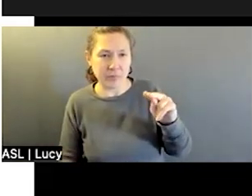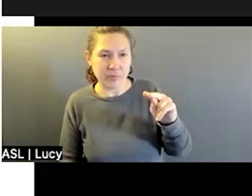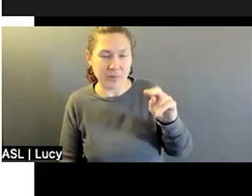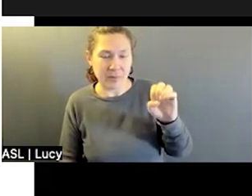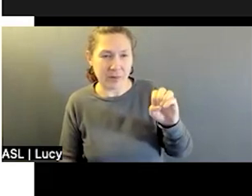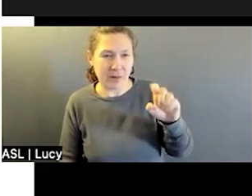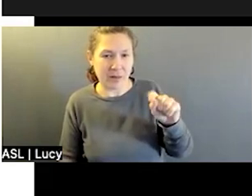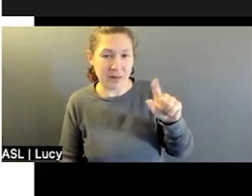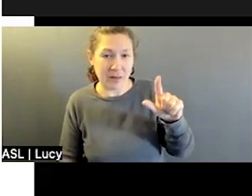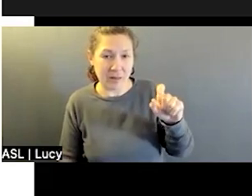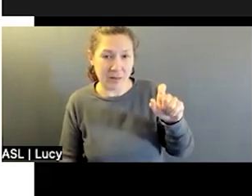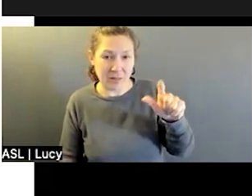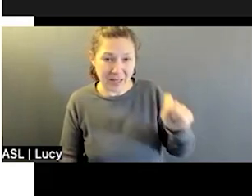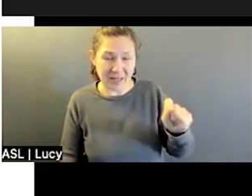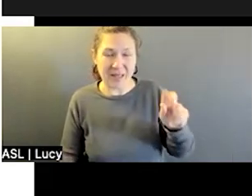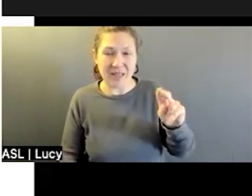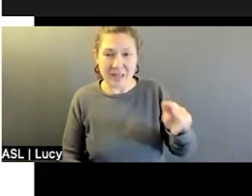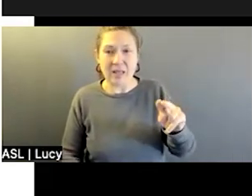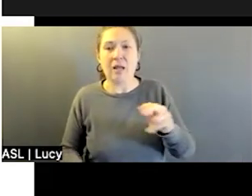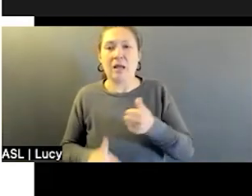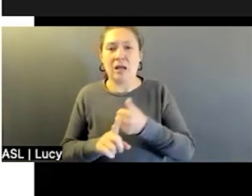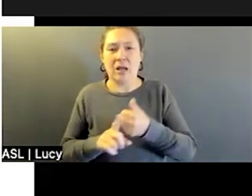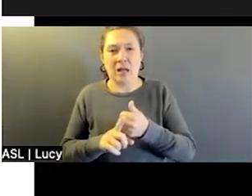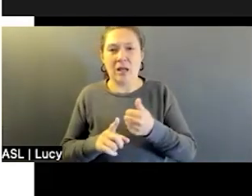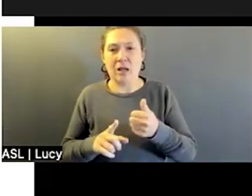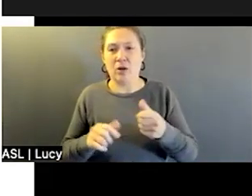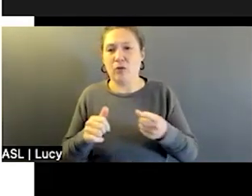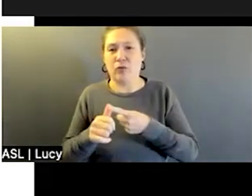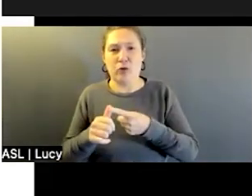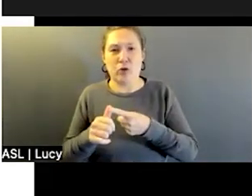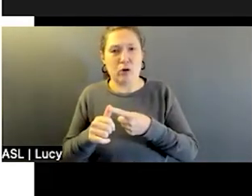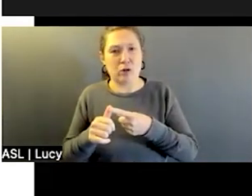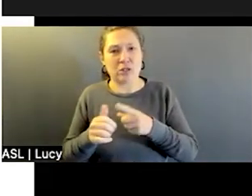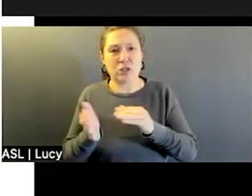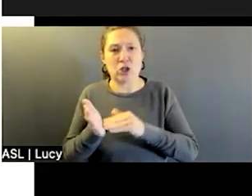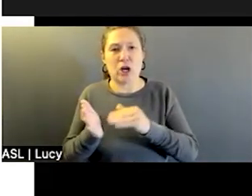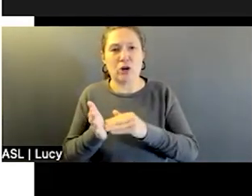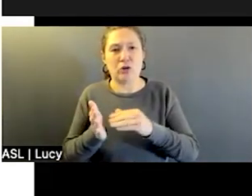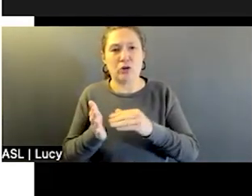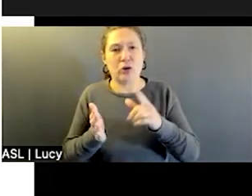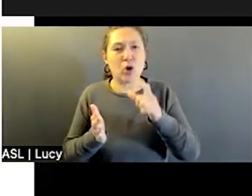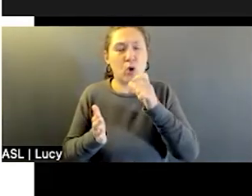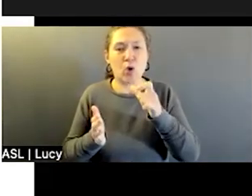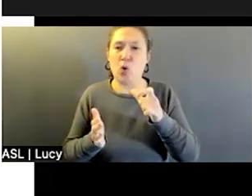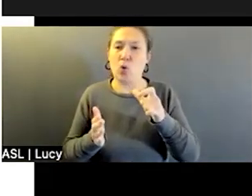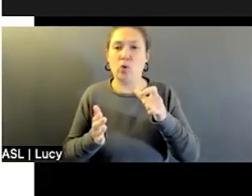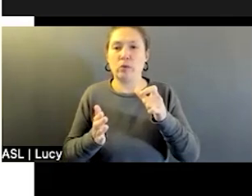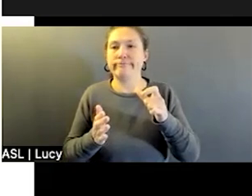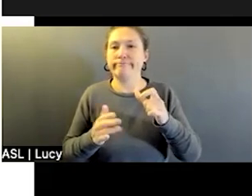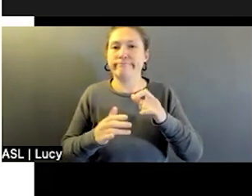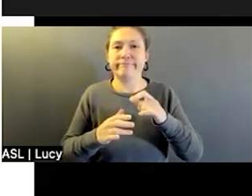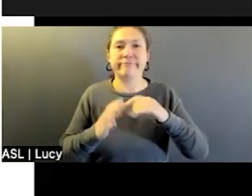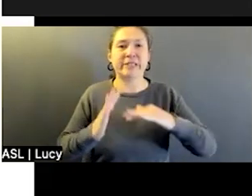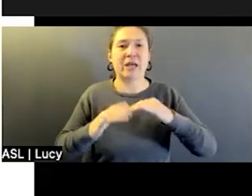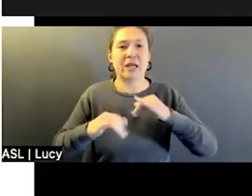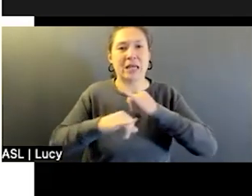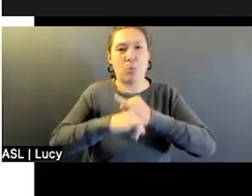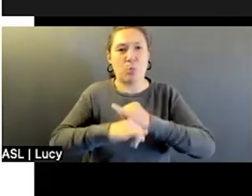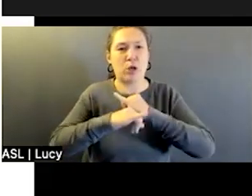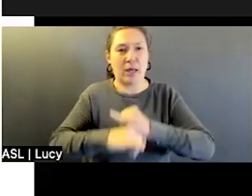by many doctors of one of the earliest proto-immunologists. Slide 5.